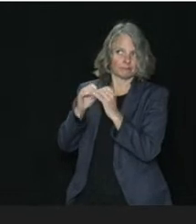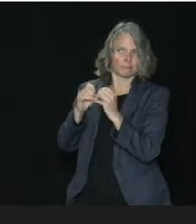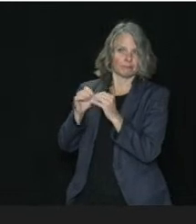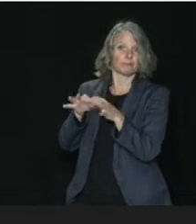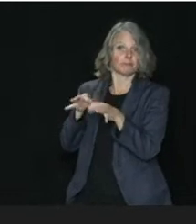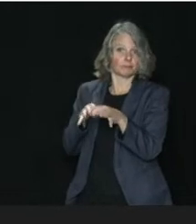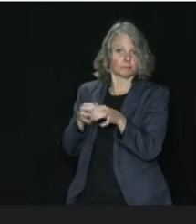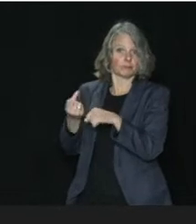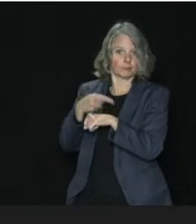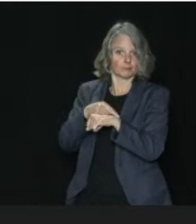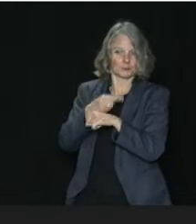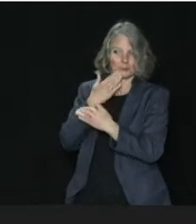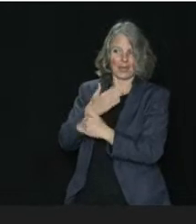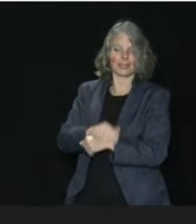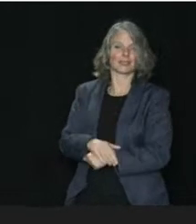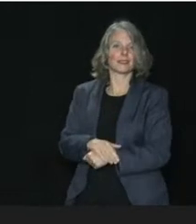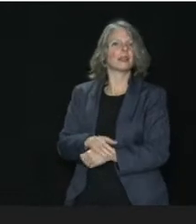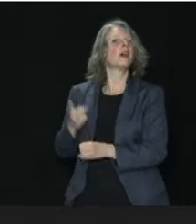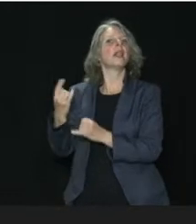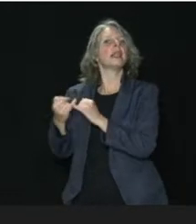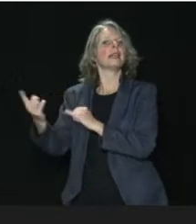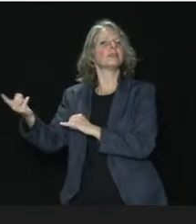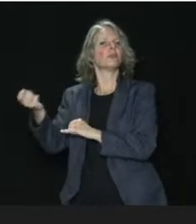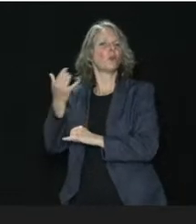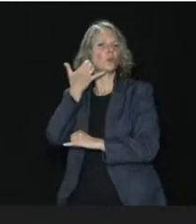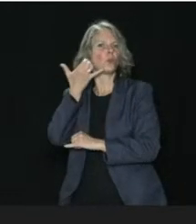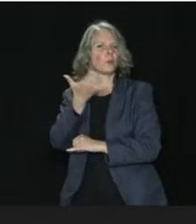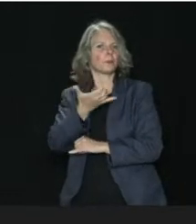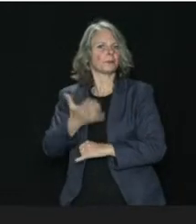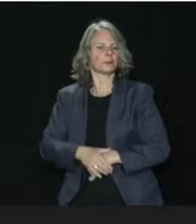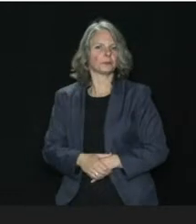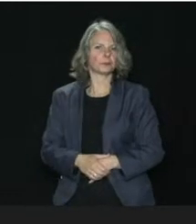Thank you. And one more call on the phone, please, operator.